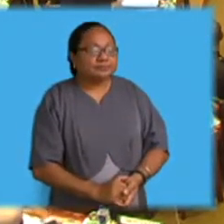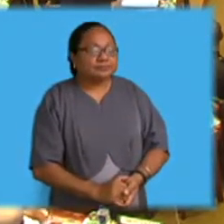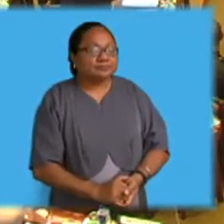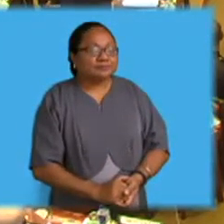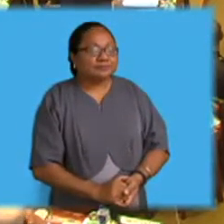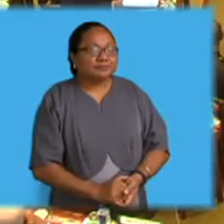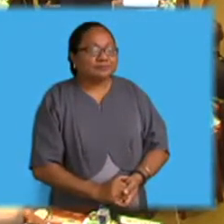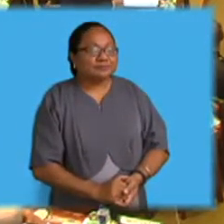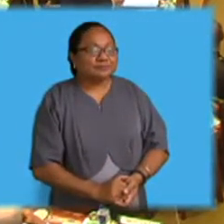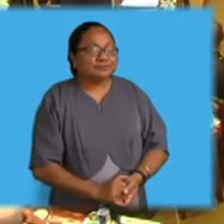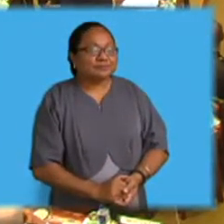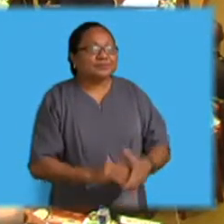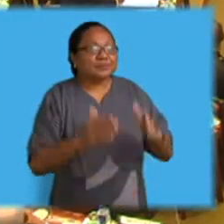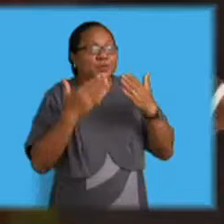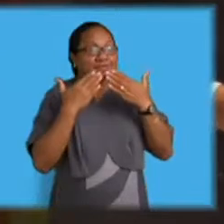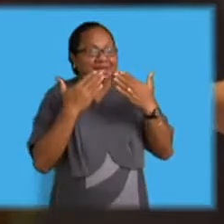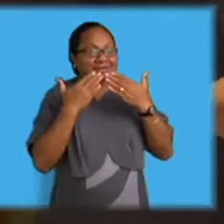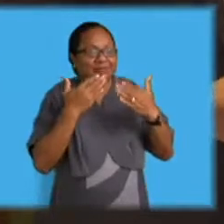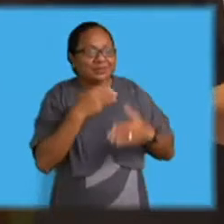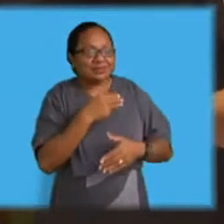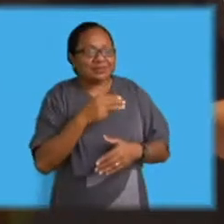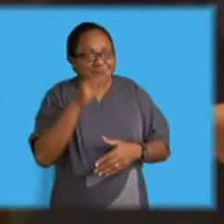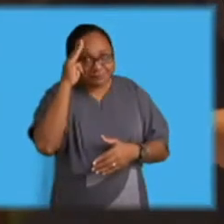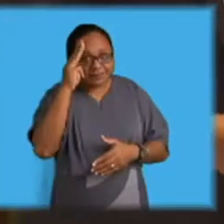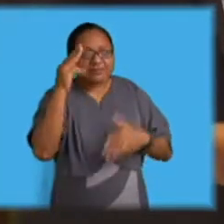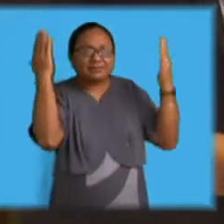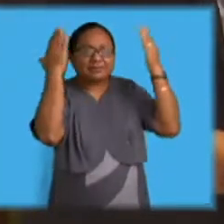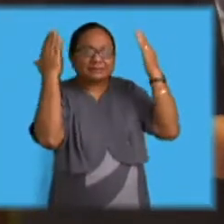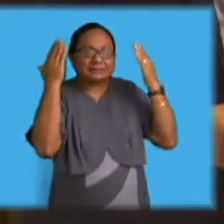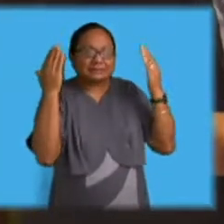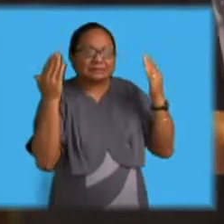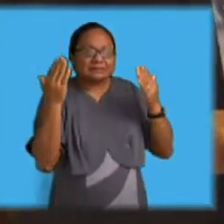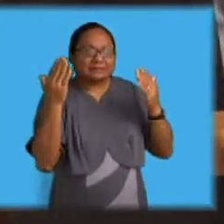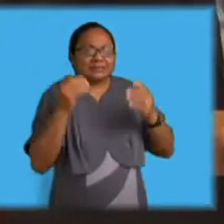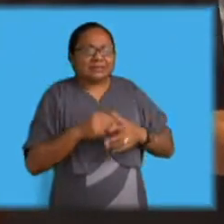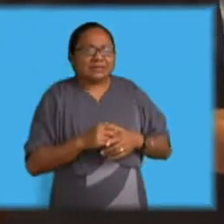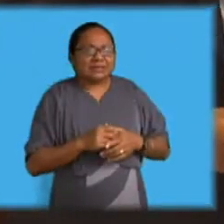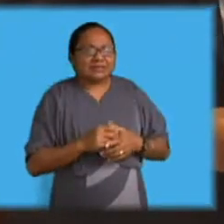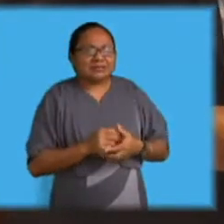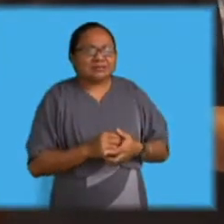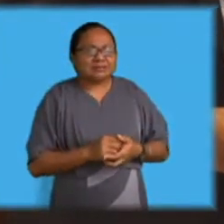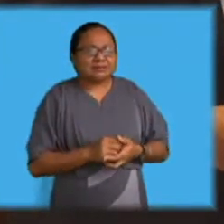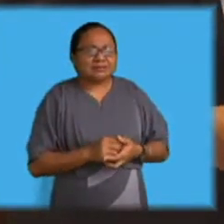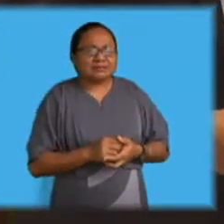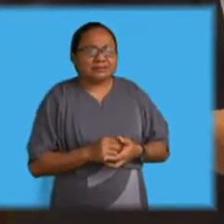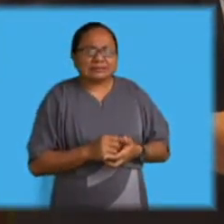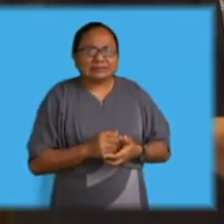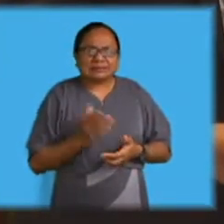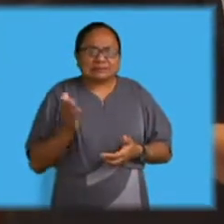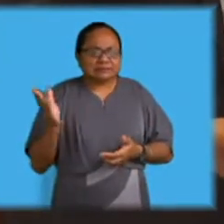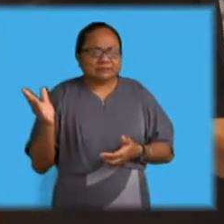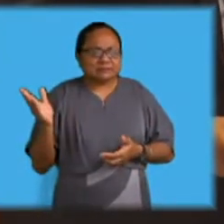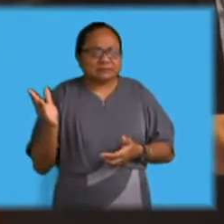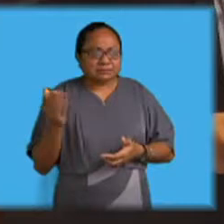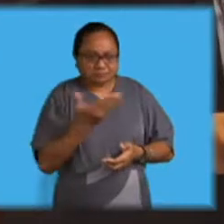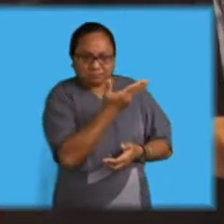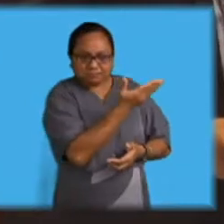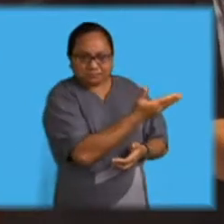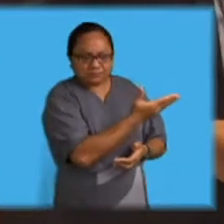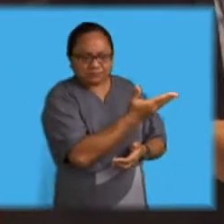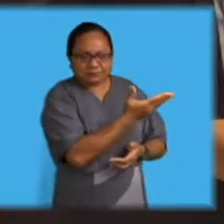Thank you, Madam Speaker. Unfortunately, the Honourable Member is not correct.